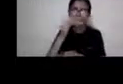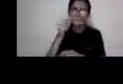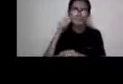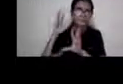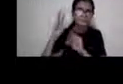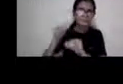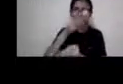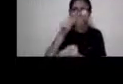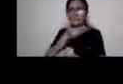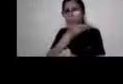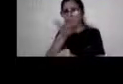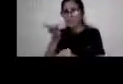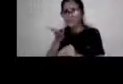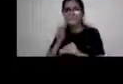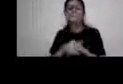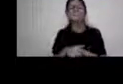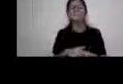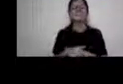microphones are muted.